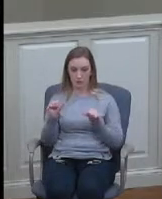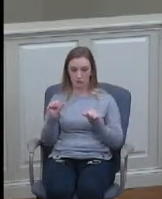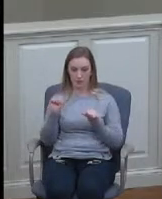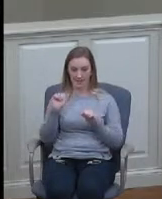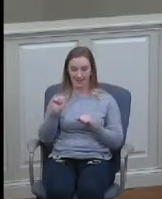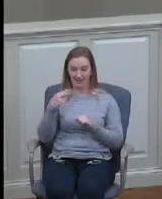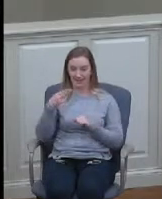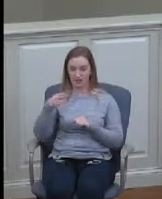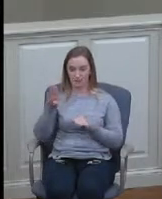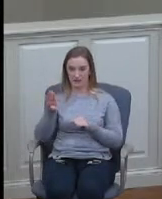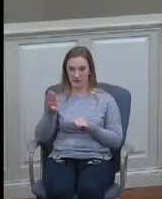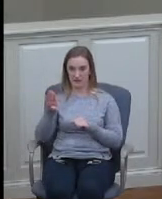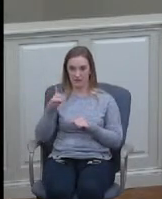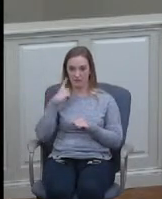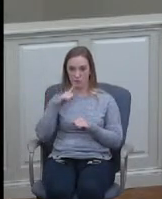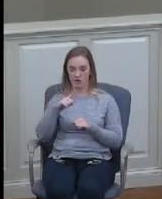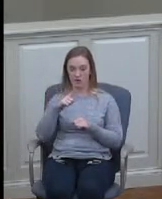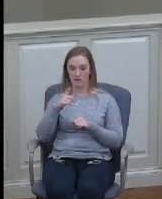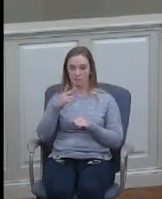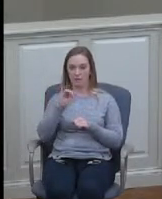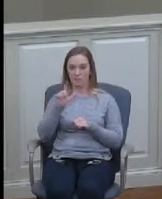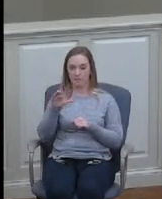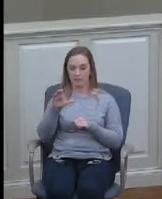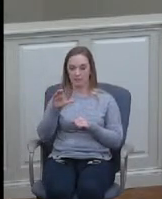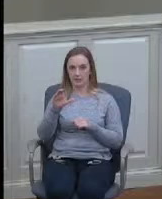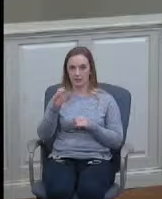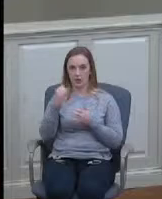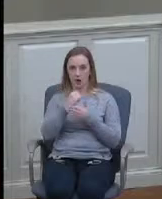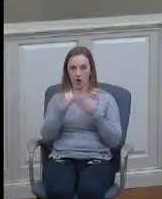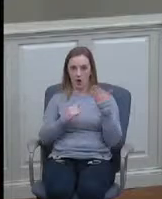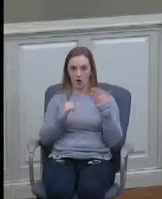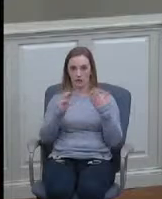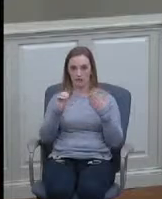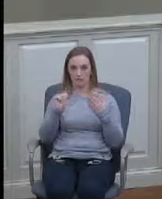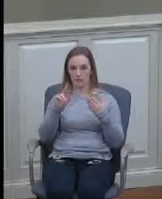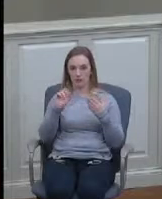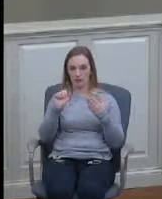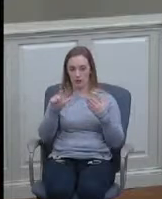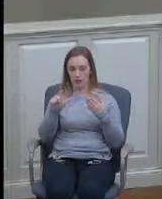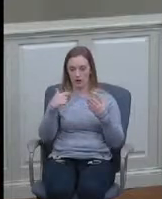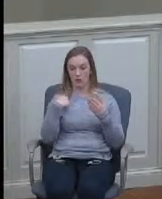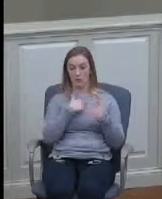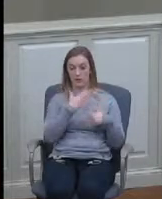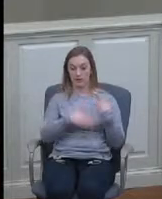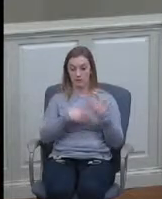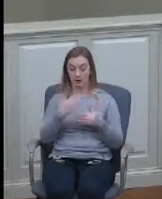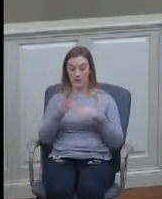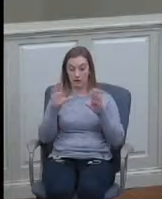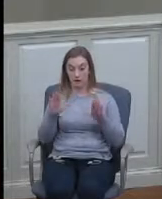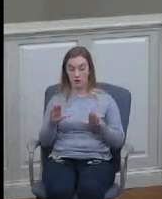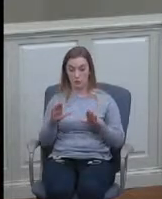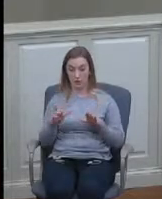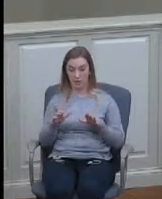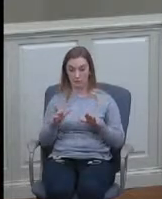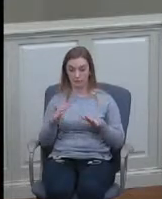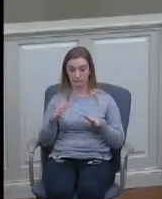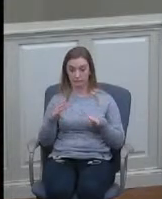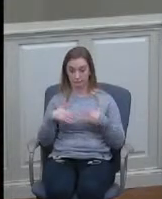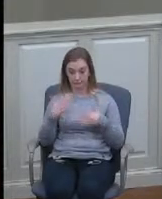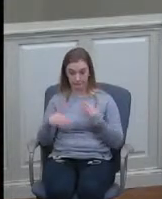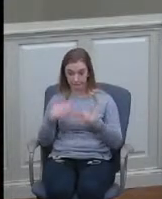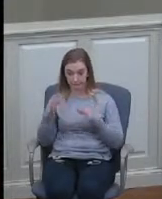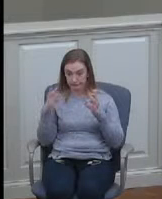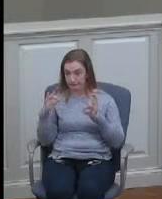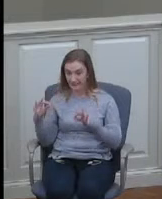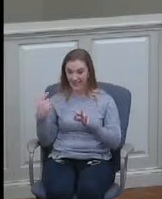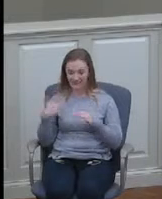in the process of redoing our standards, and we were making great progress, and then we got stalled with the pandemic. I